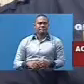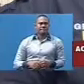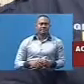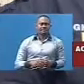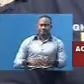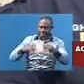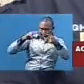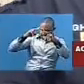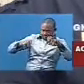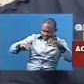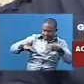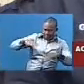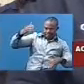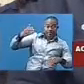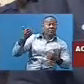search,